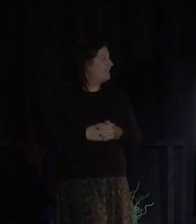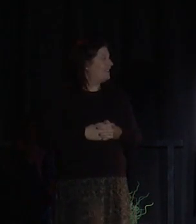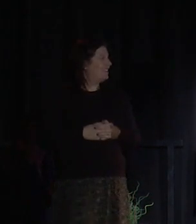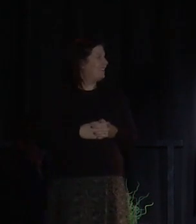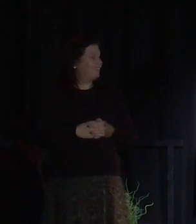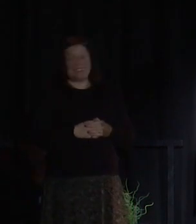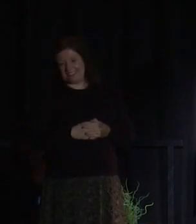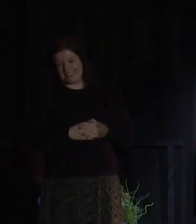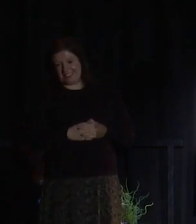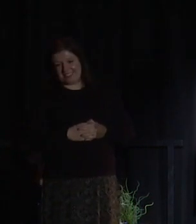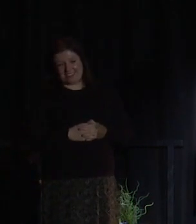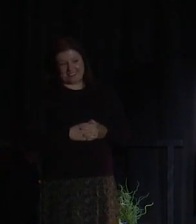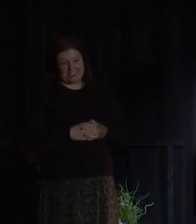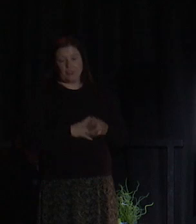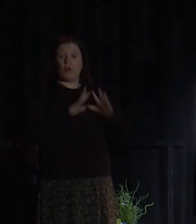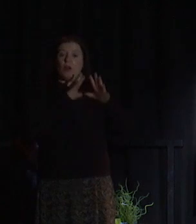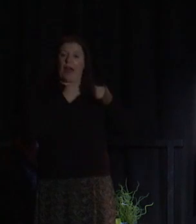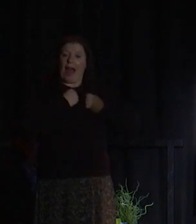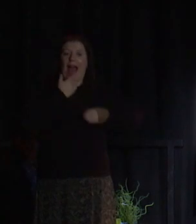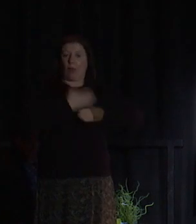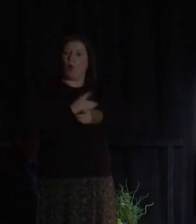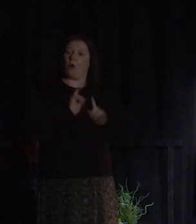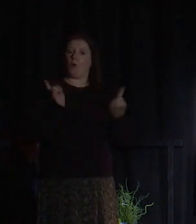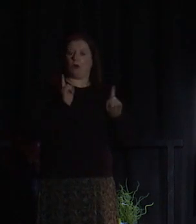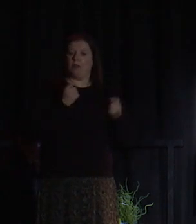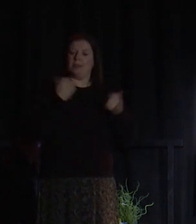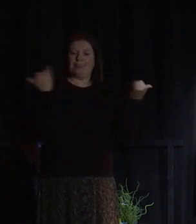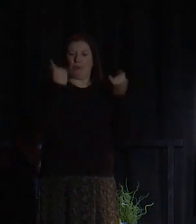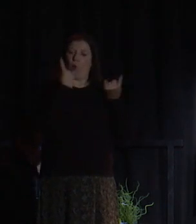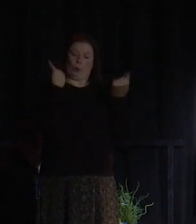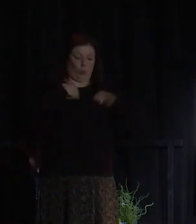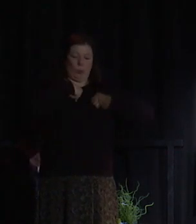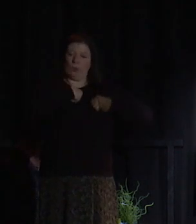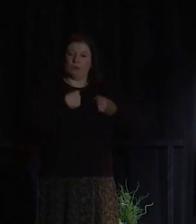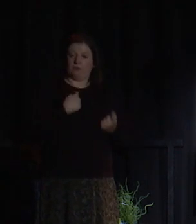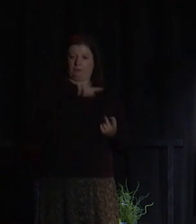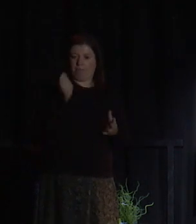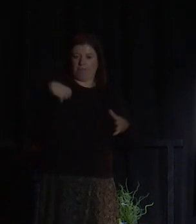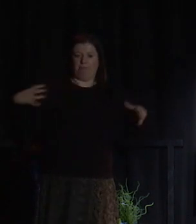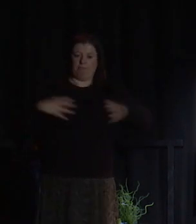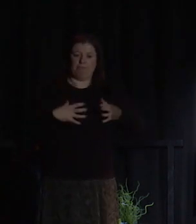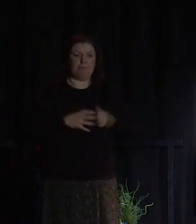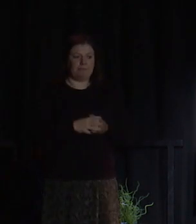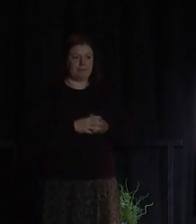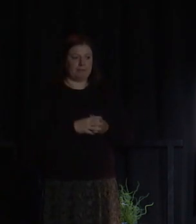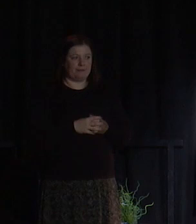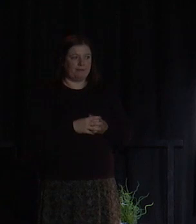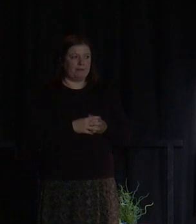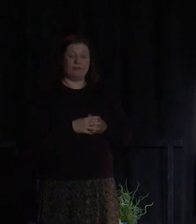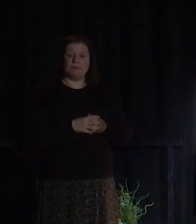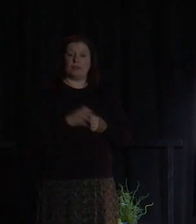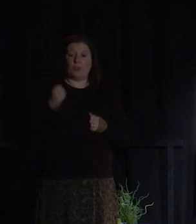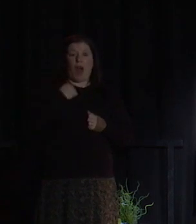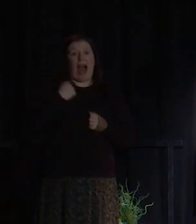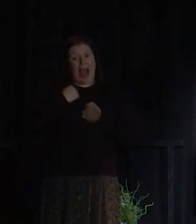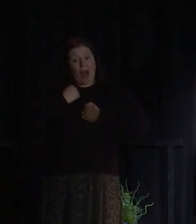and the thing we really want to do, all of our work is about celebrating who we are and what we do. 30 seconds, okay, yeah, what we do. So it's about looking at how these brains